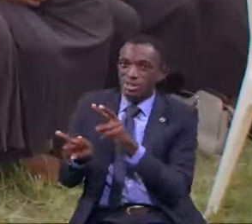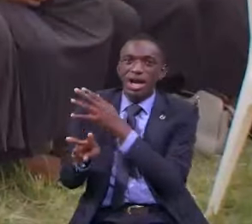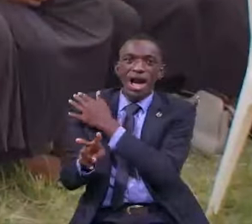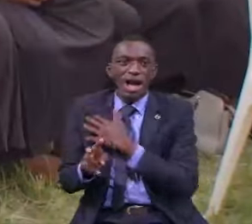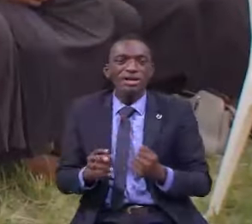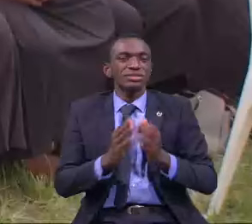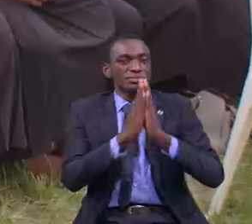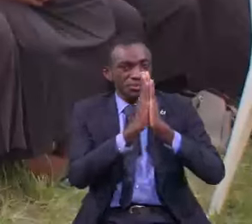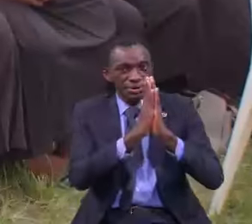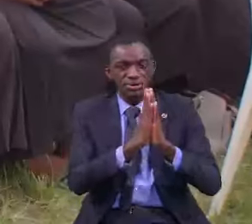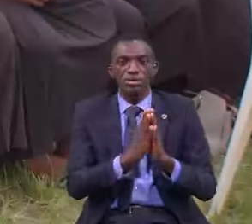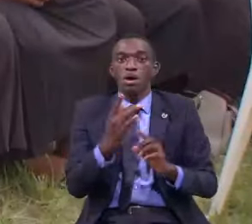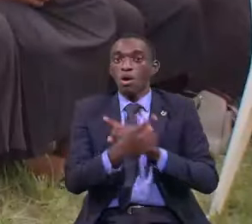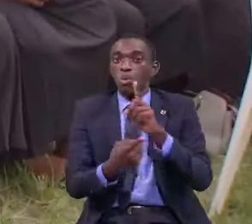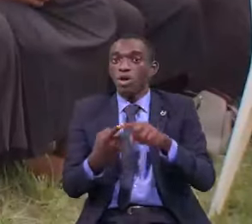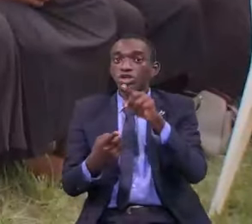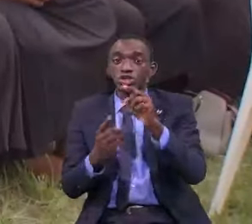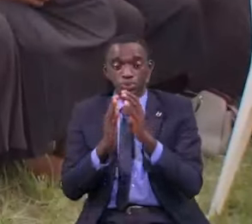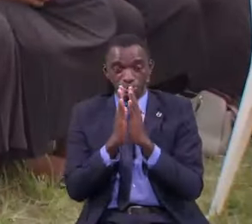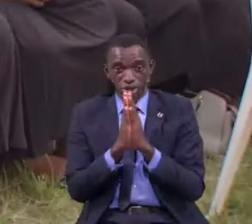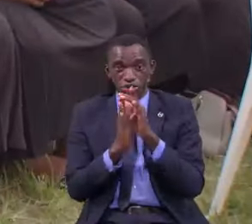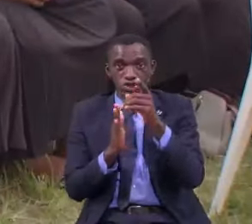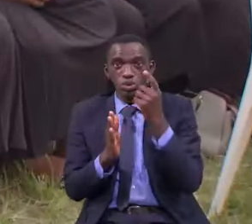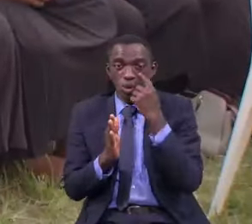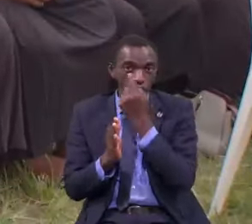When you pray, you're closing your eyes.